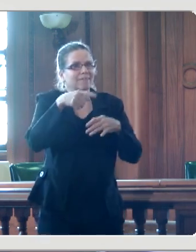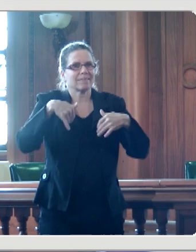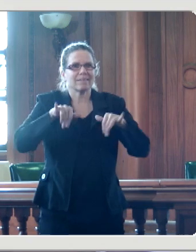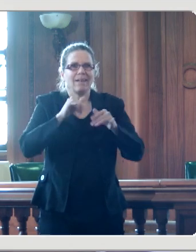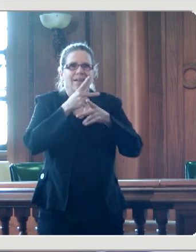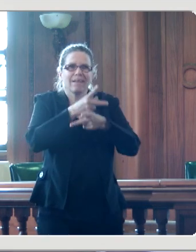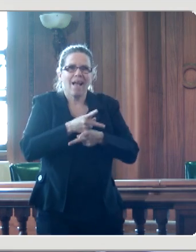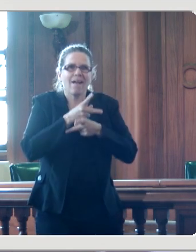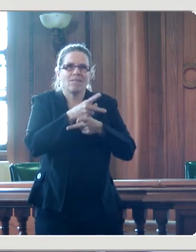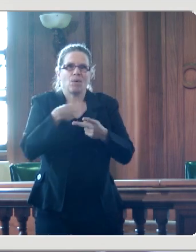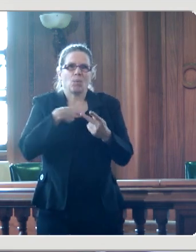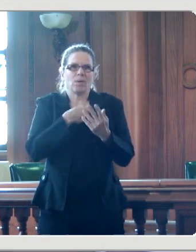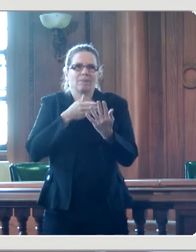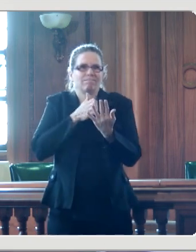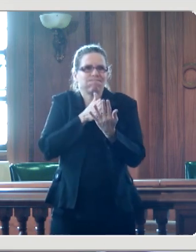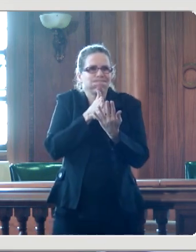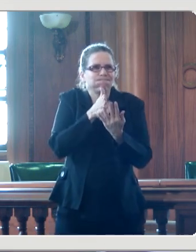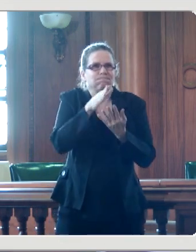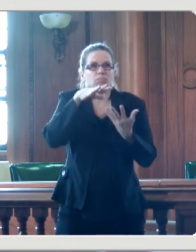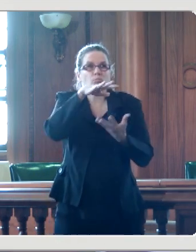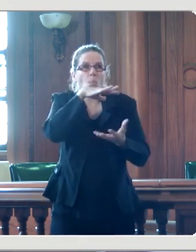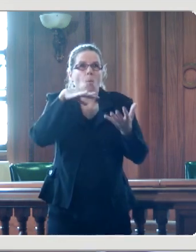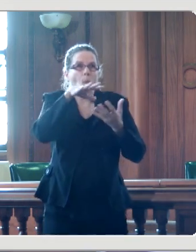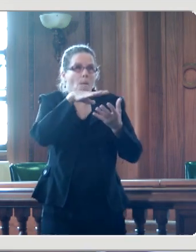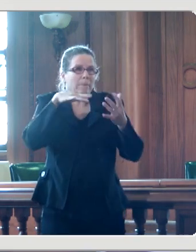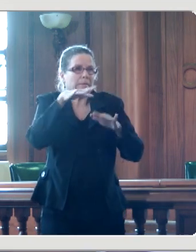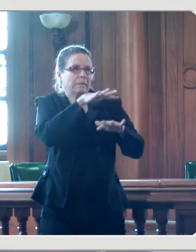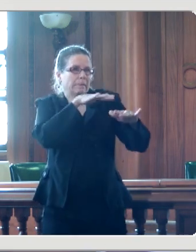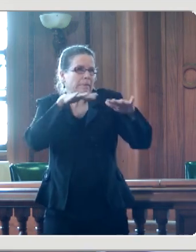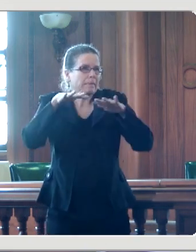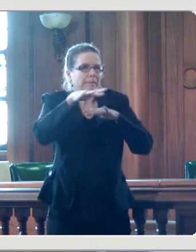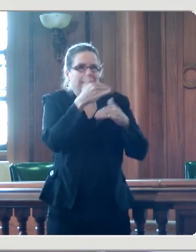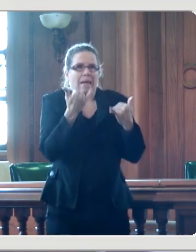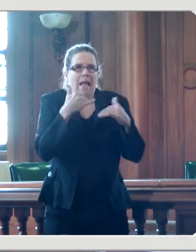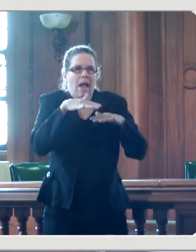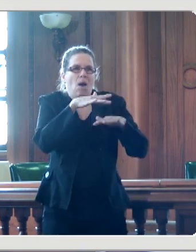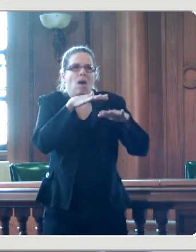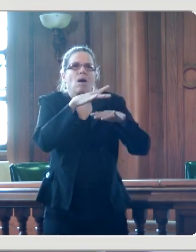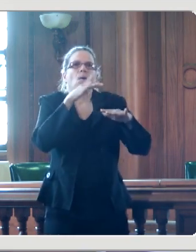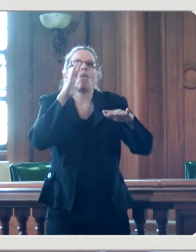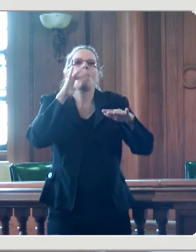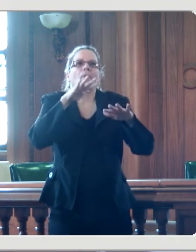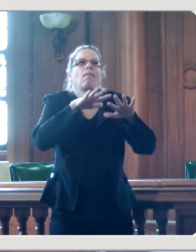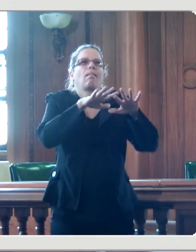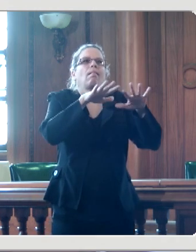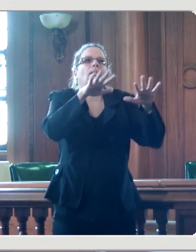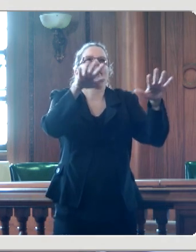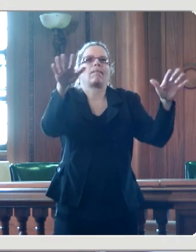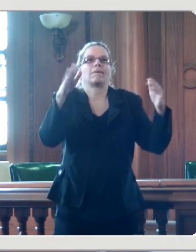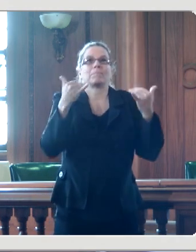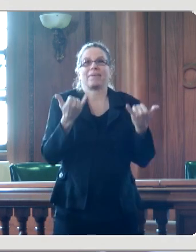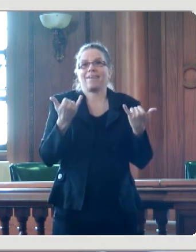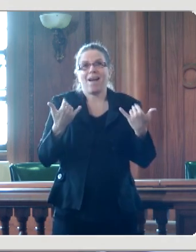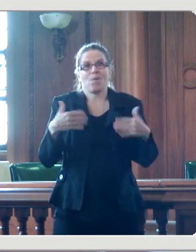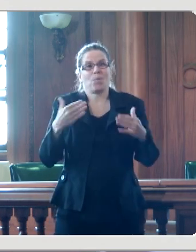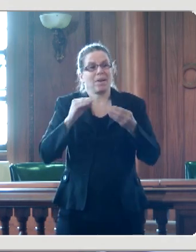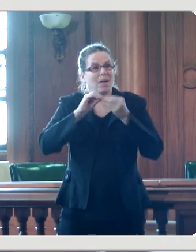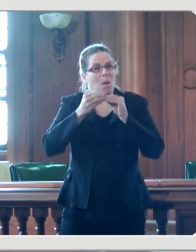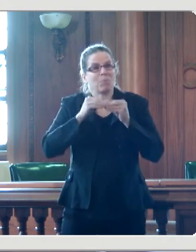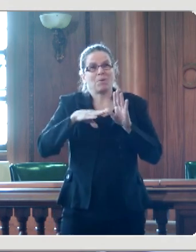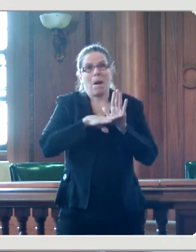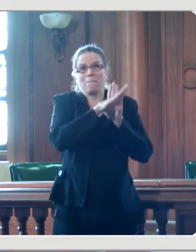a consistent and tremendous increase in the numbers of positive COVID-19